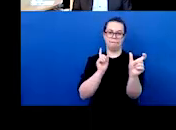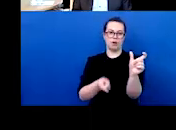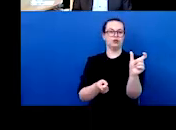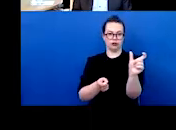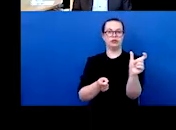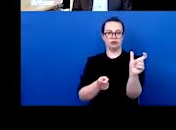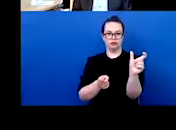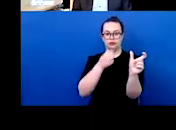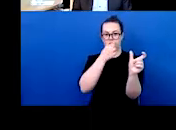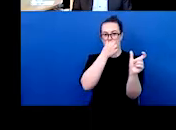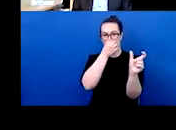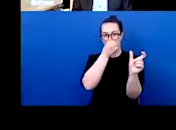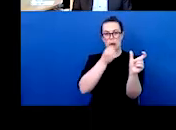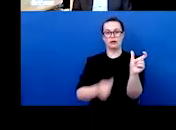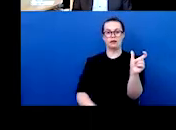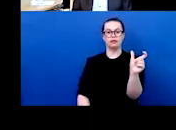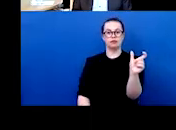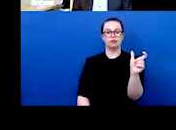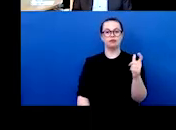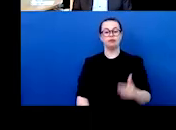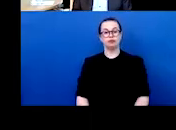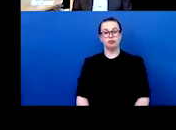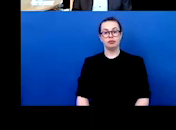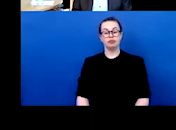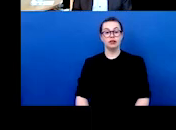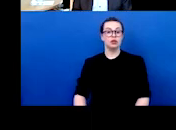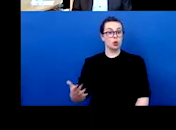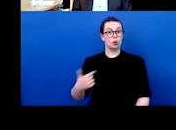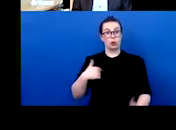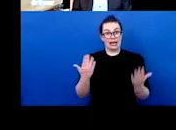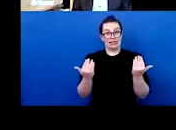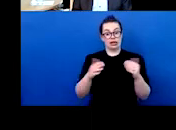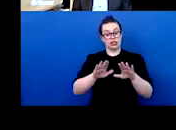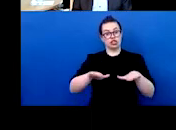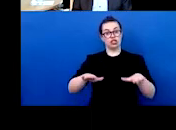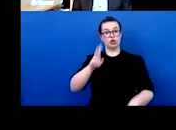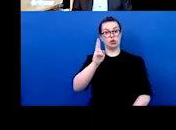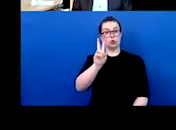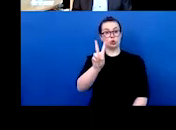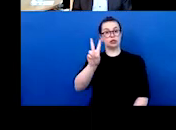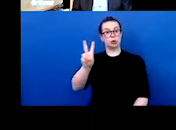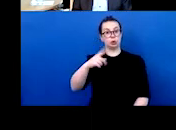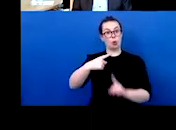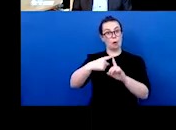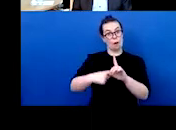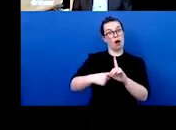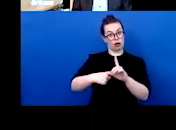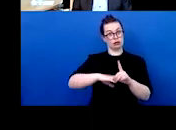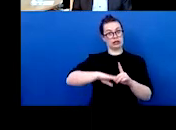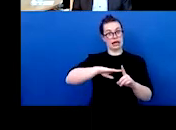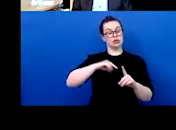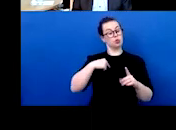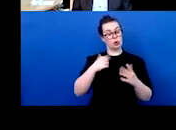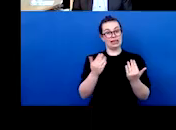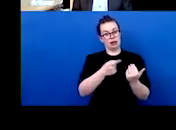suffix. So we expect that Norwegian children at 22 months of age are sensitive to lexical semantic